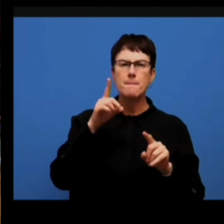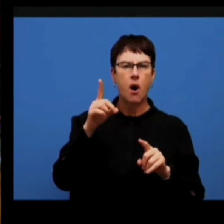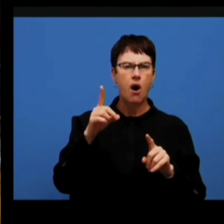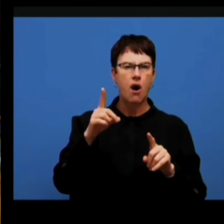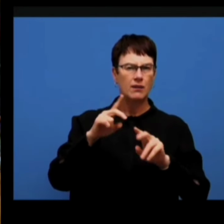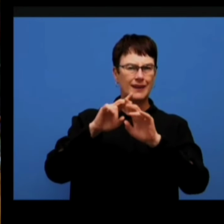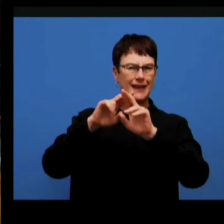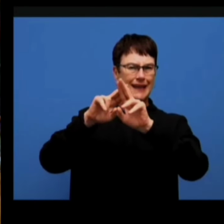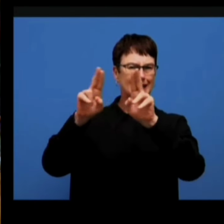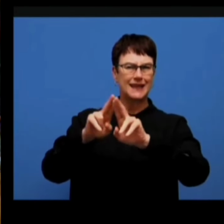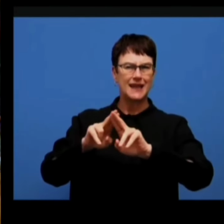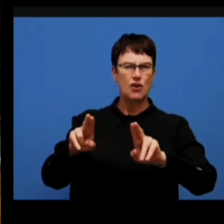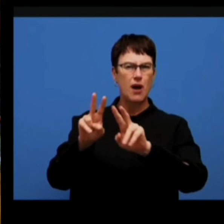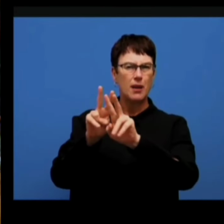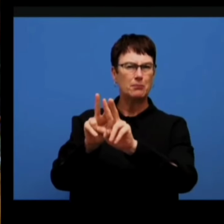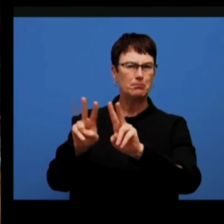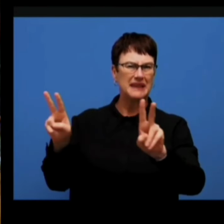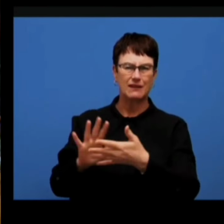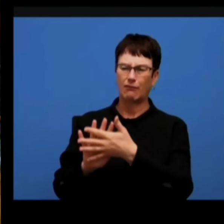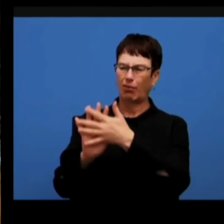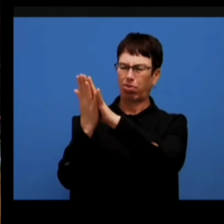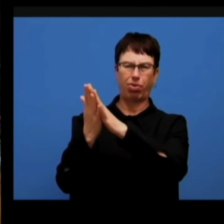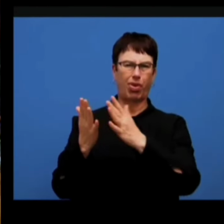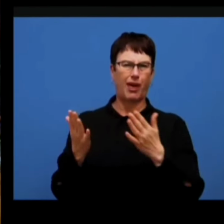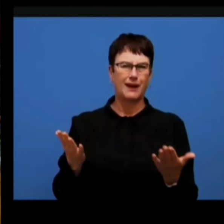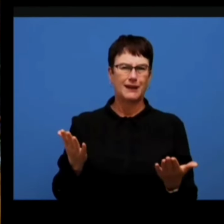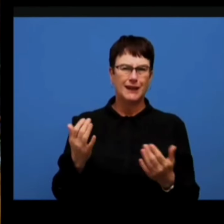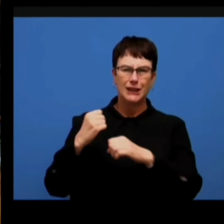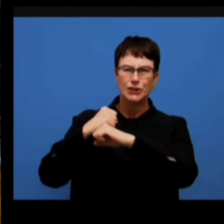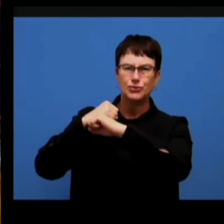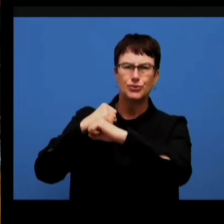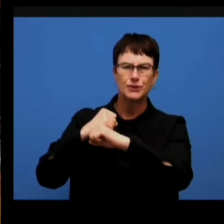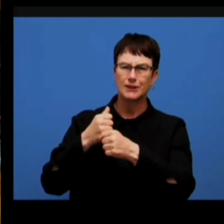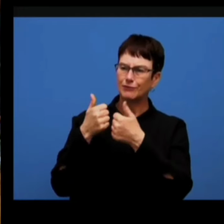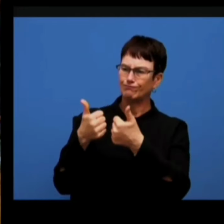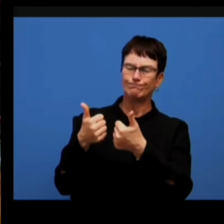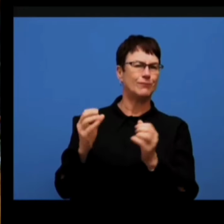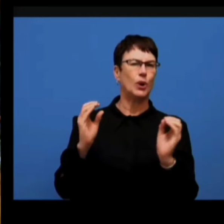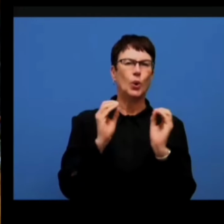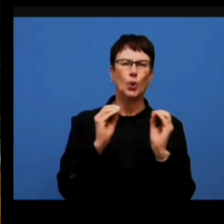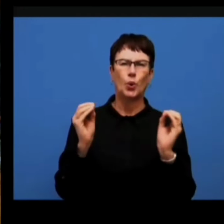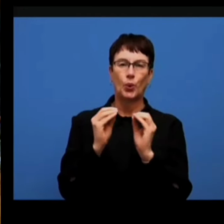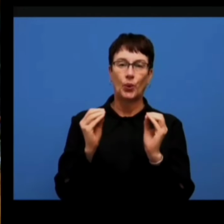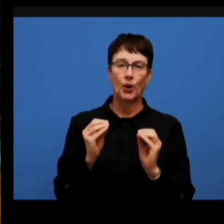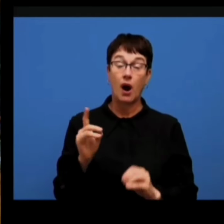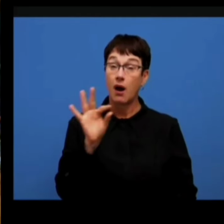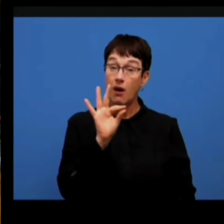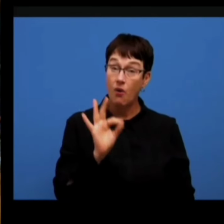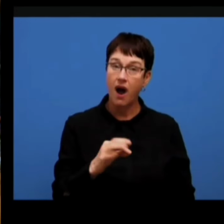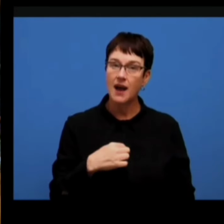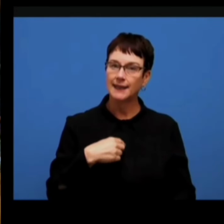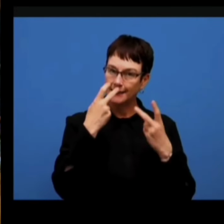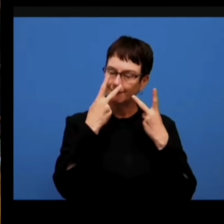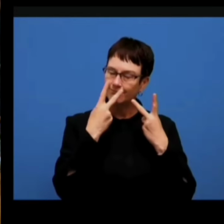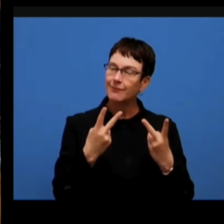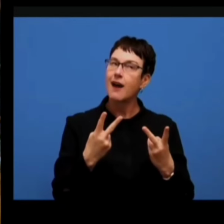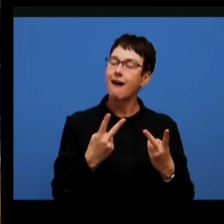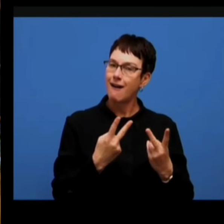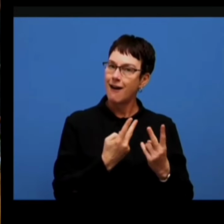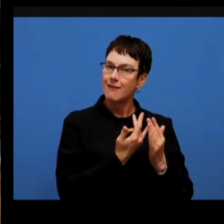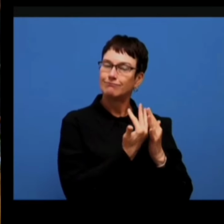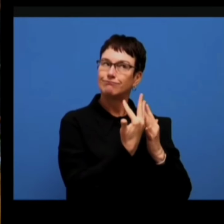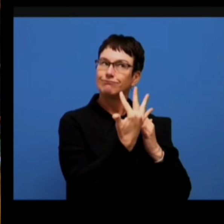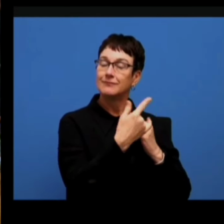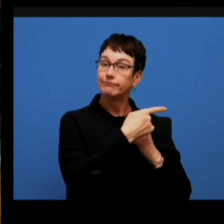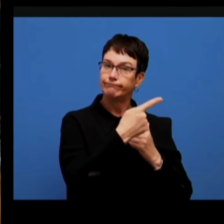often the same men who resorted to violence in initiating the conflict. The